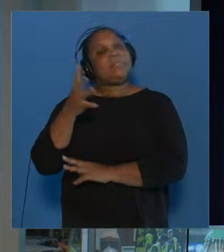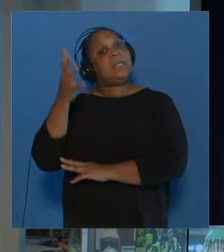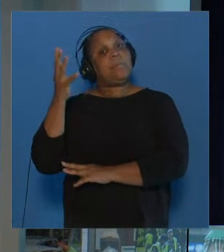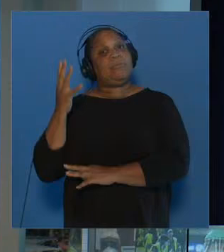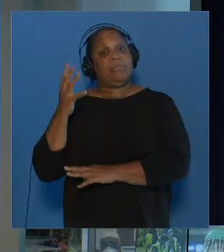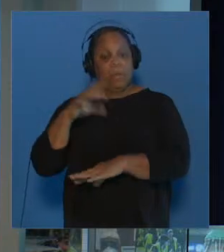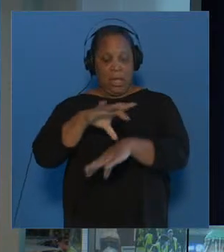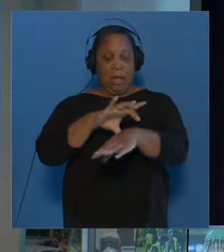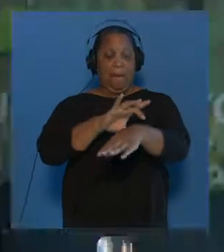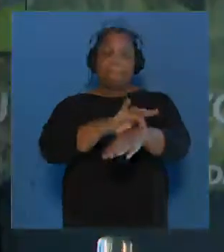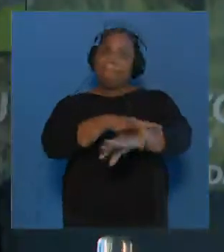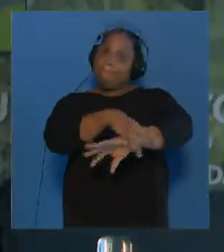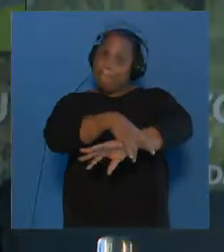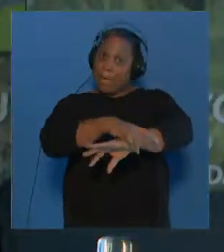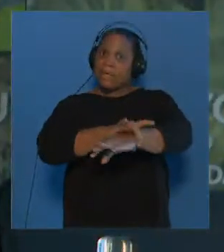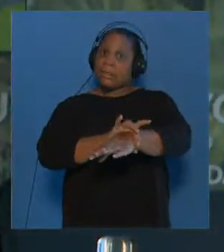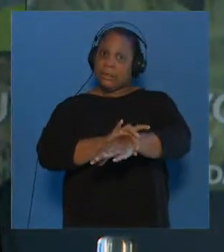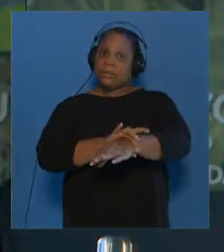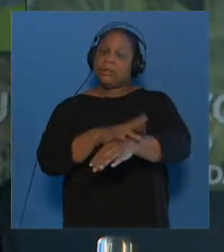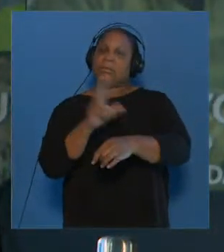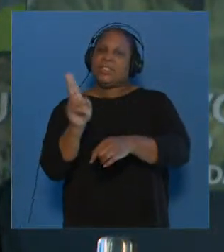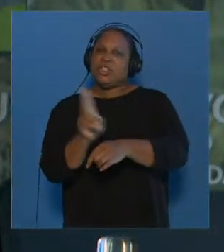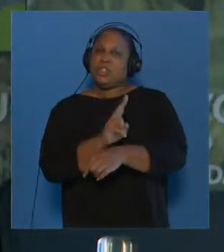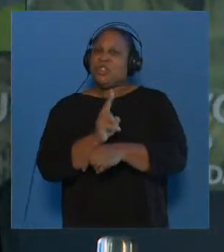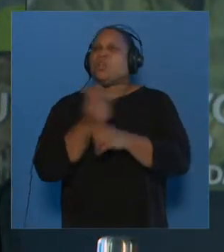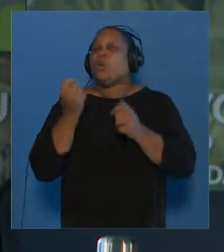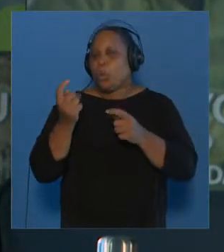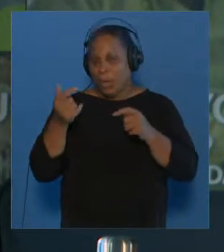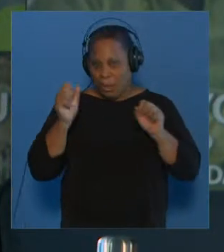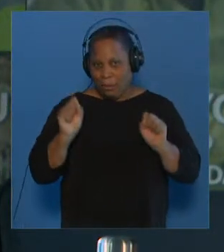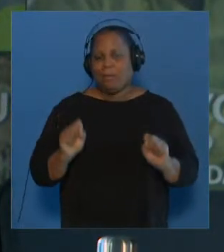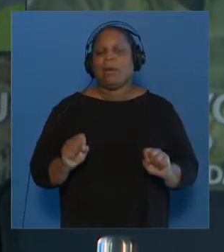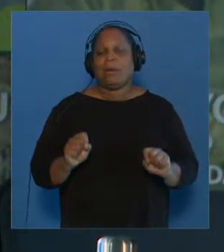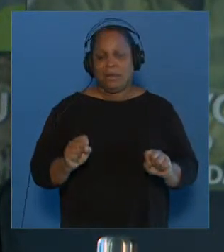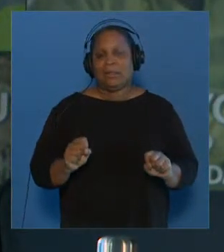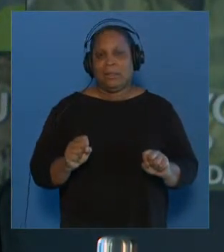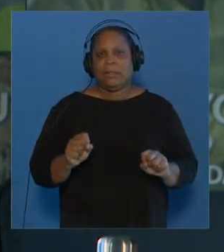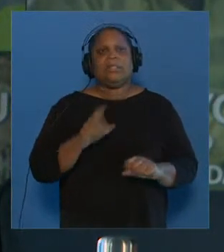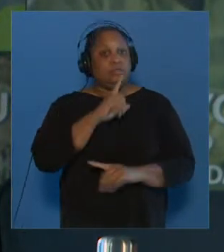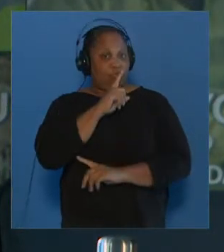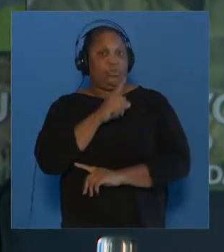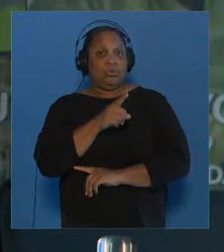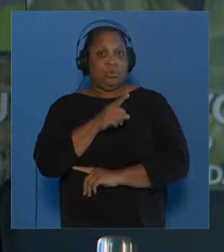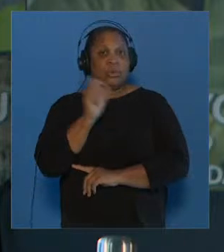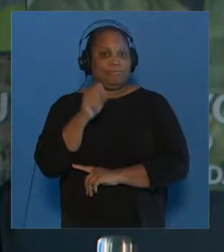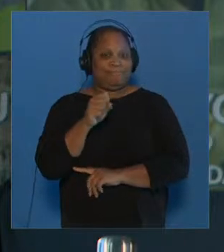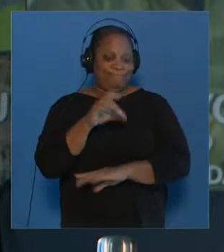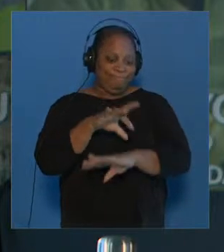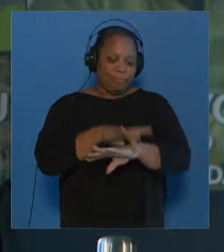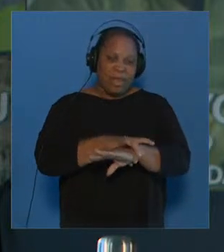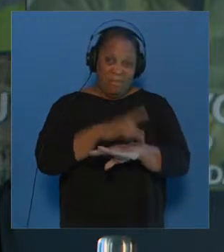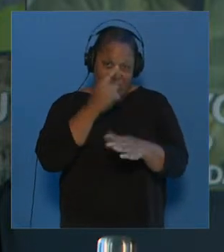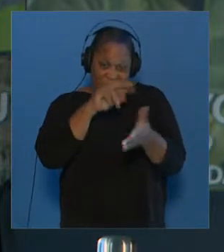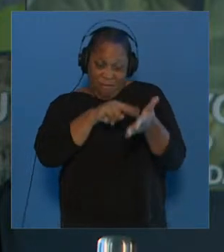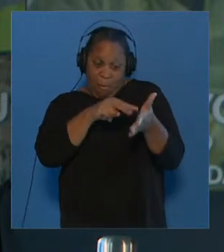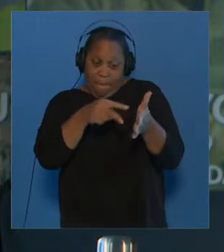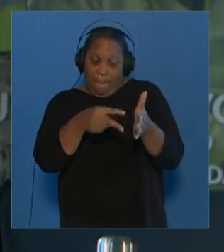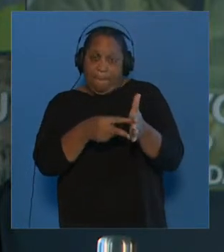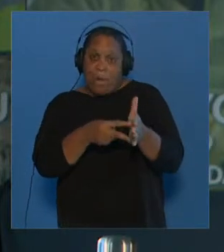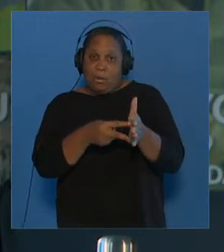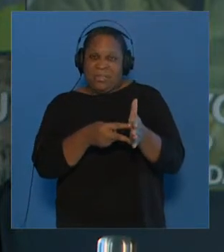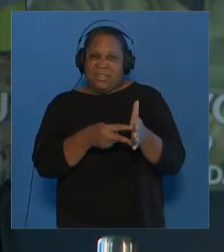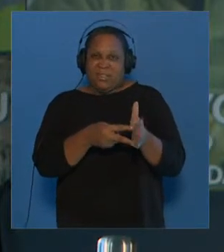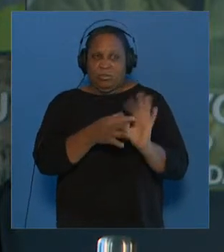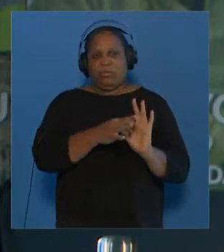the bracelets, and we are utilizing them as quickly as possible. We are trying to ensure that they are fit for purpose, so to speak,